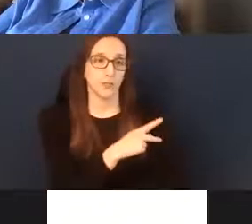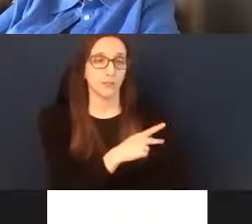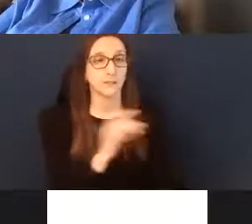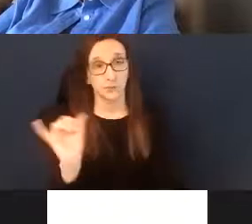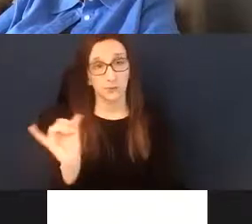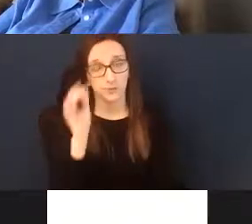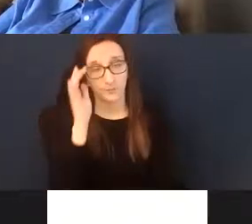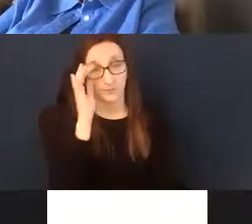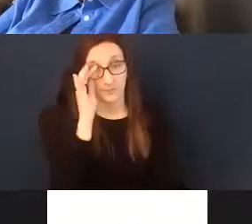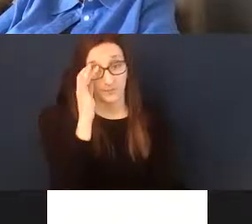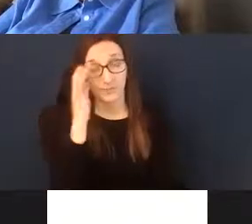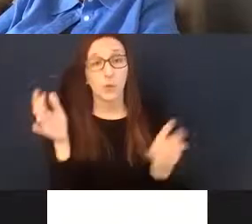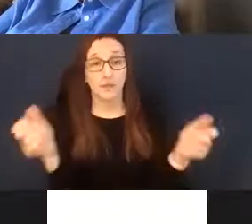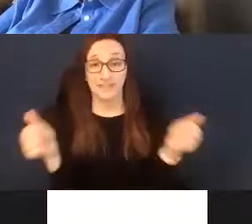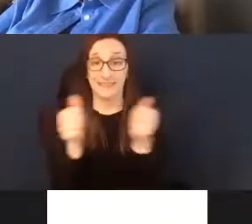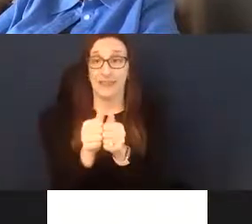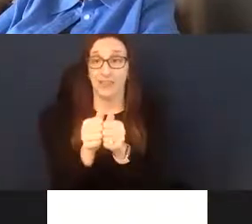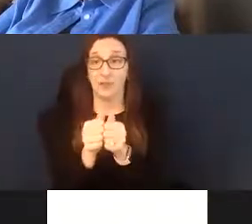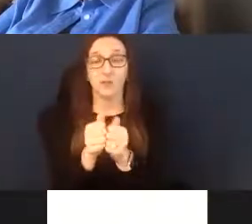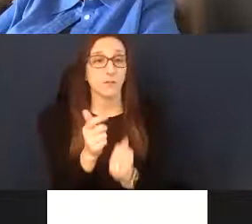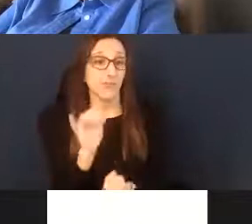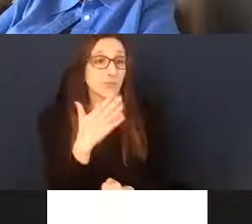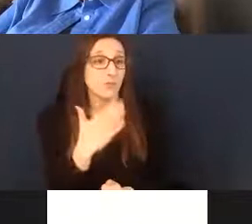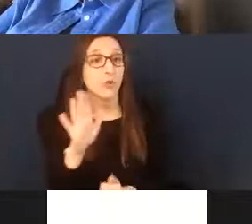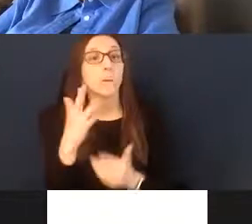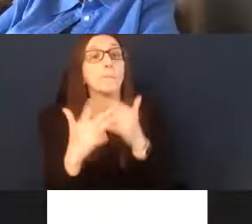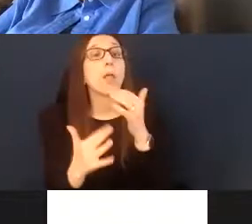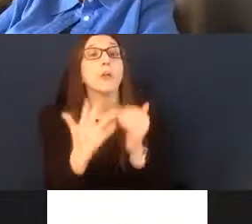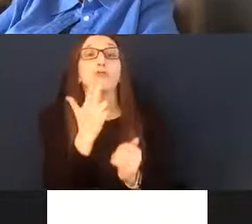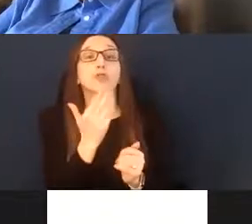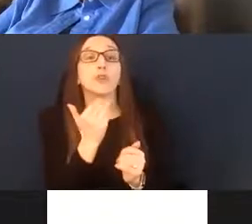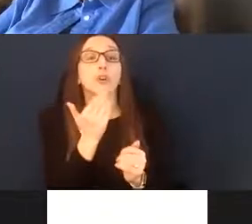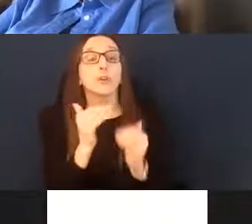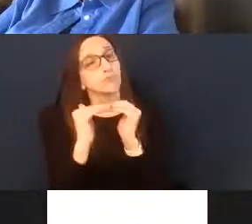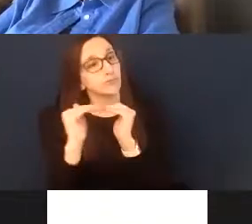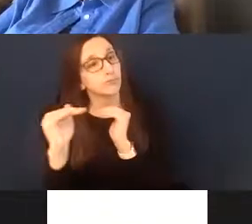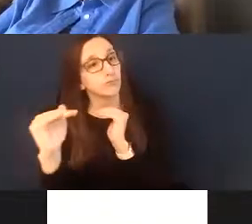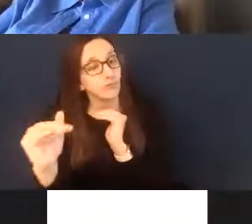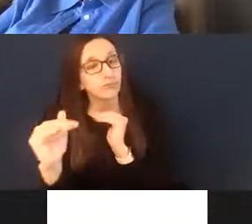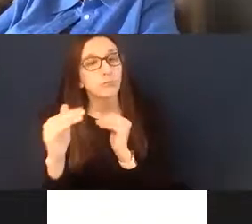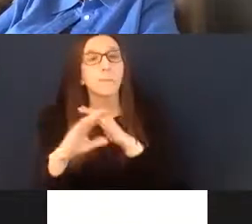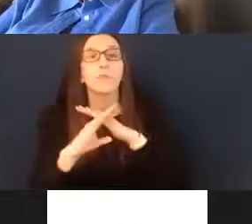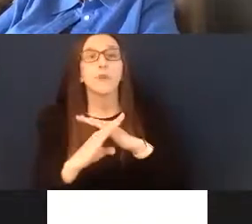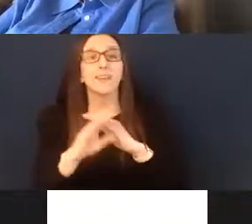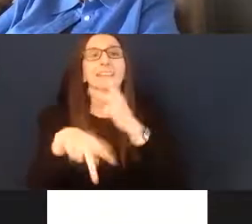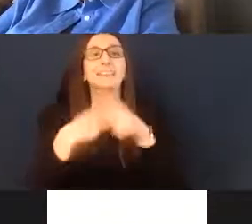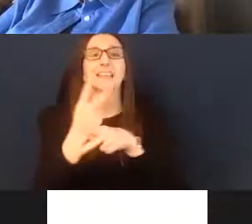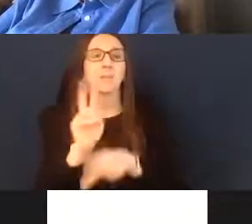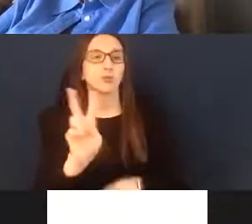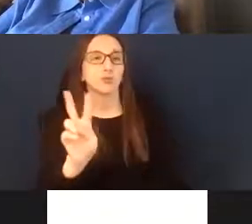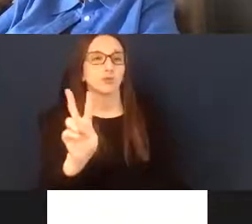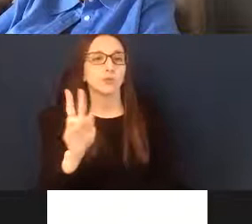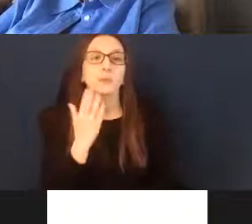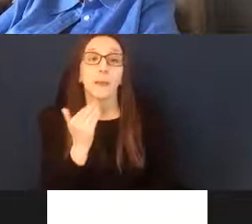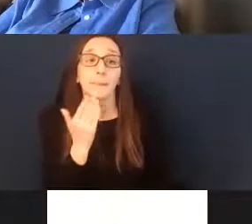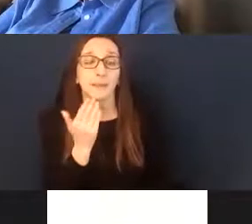together can make it so that your blood sugar is maintained and could help prevent type 2 diabetes. So if you're someone who's